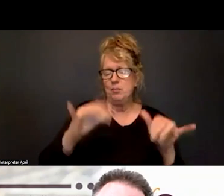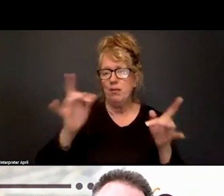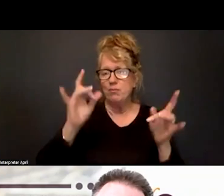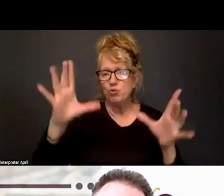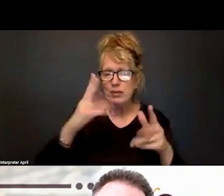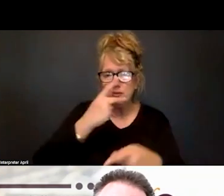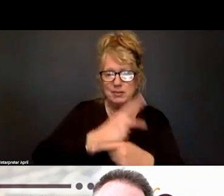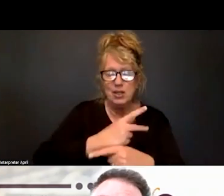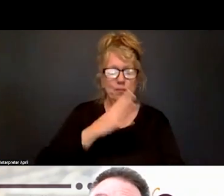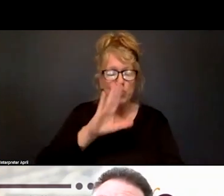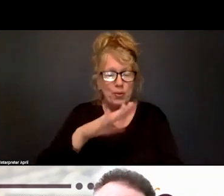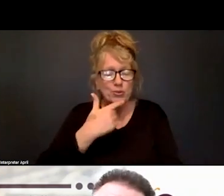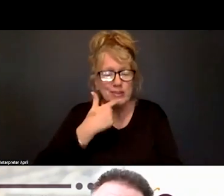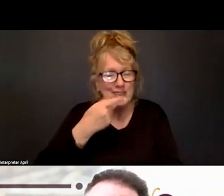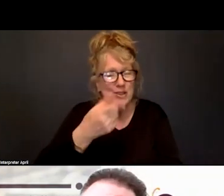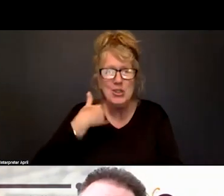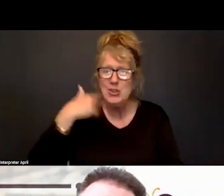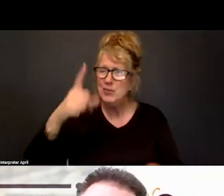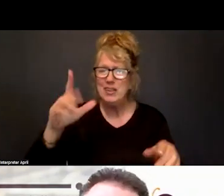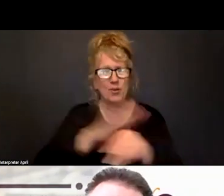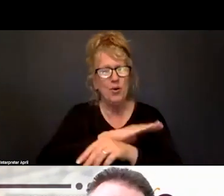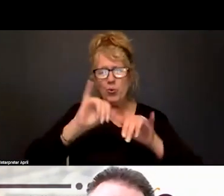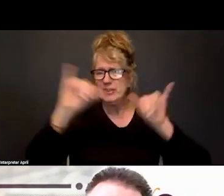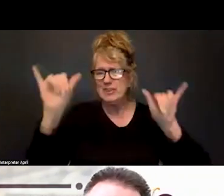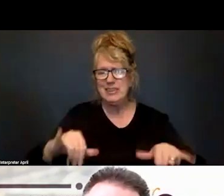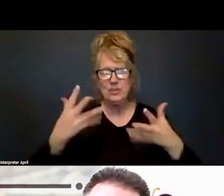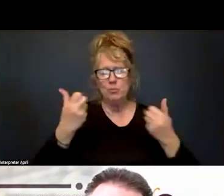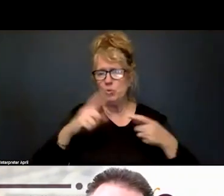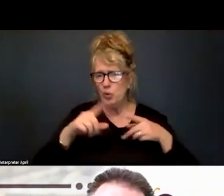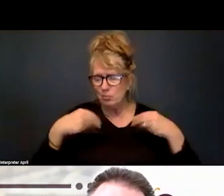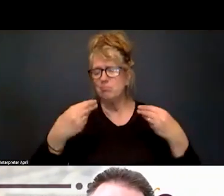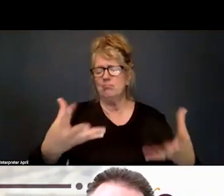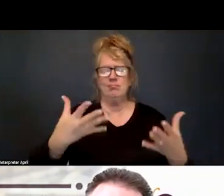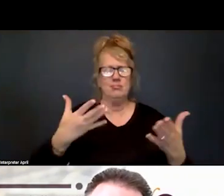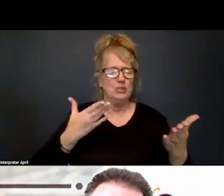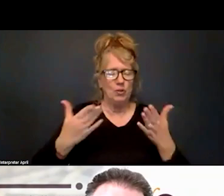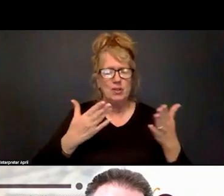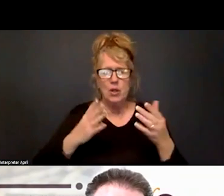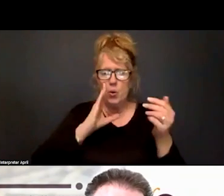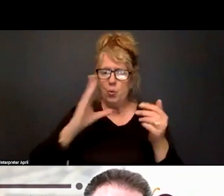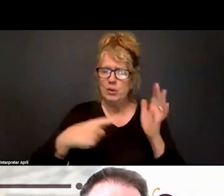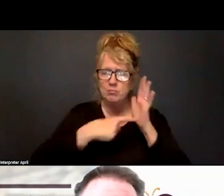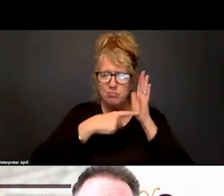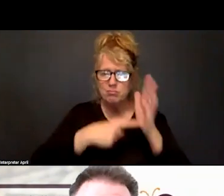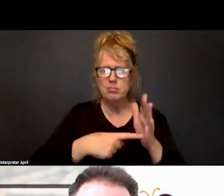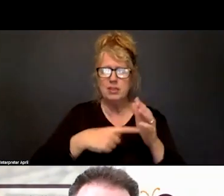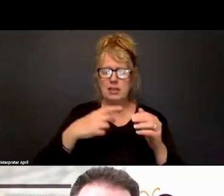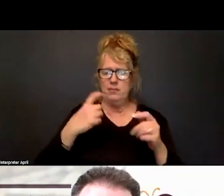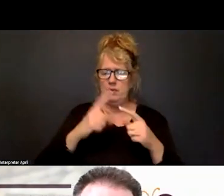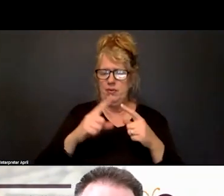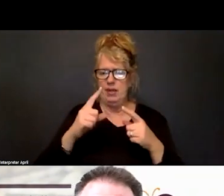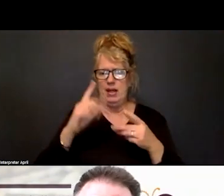going through and saying, look, you need a whole system. You want to align and give services that would actually reflect the least